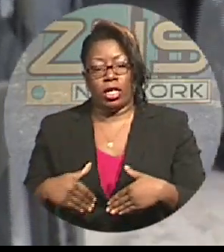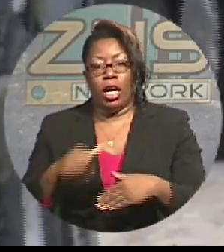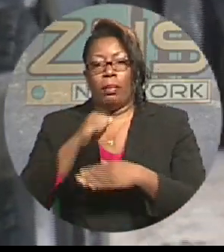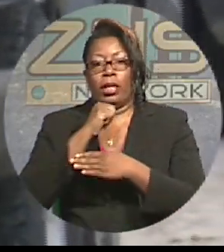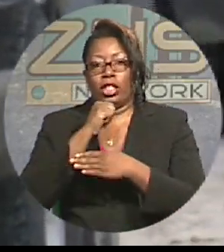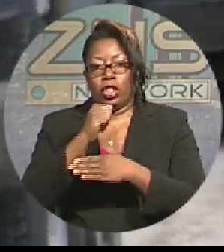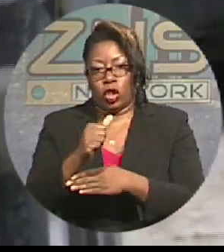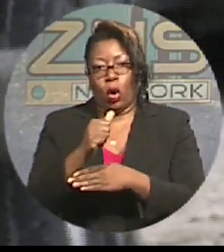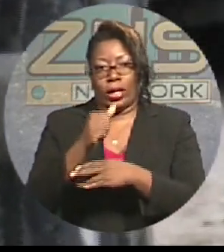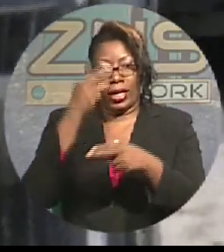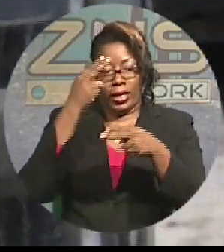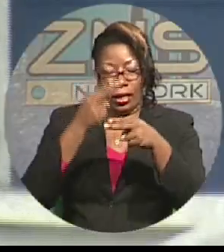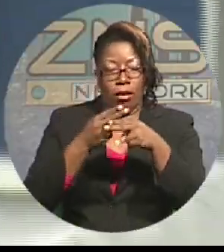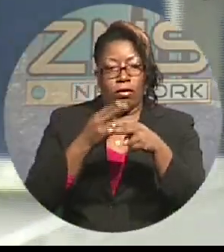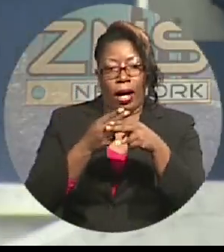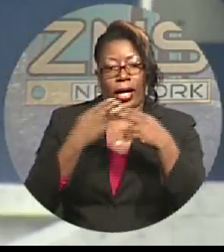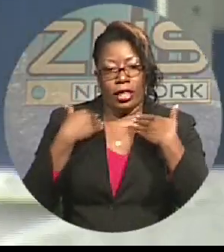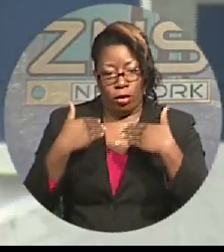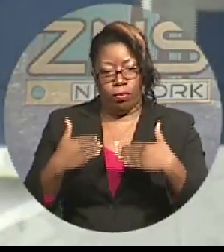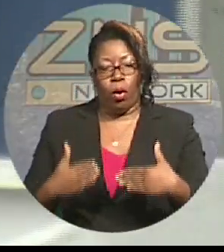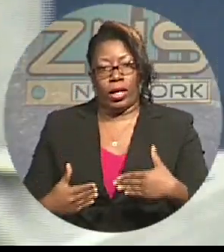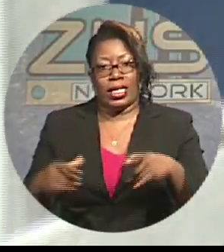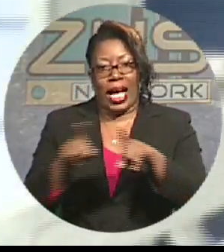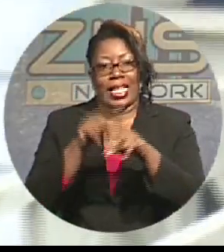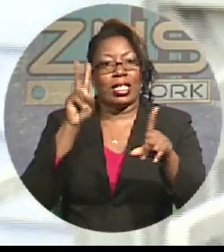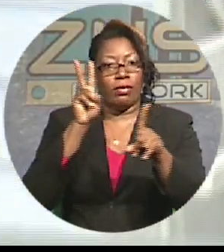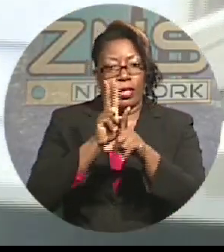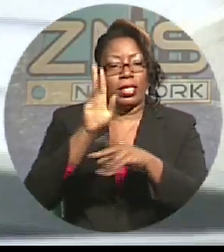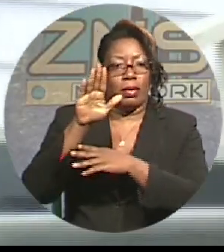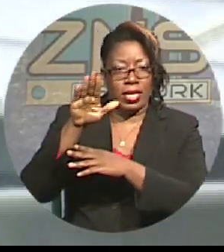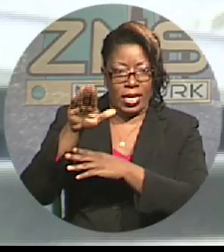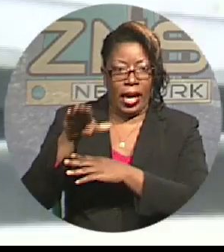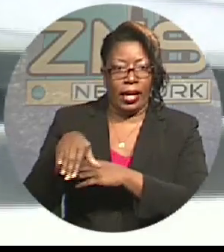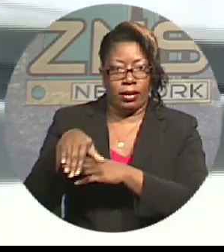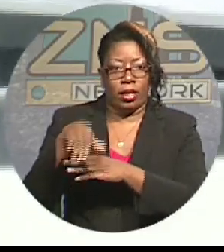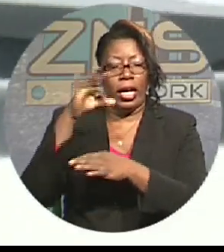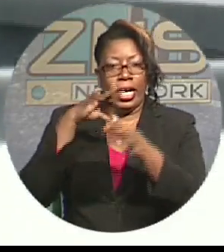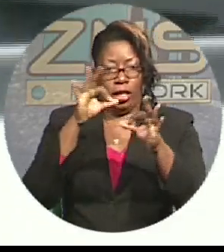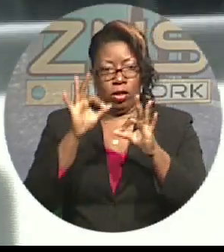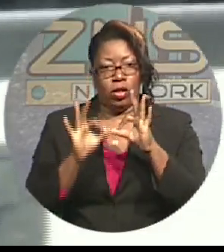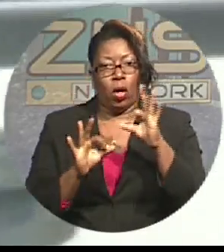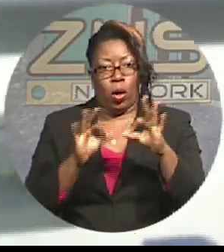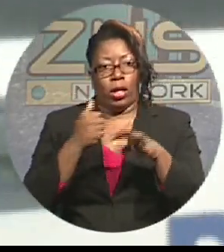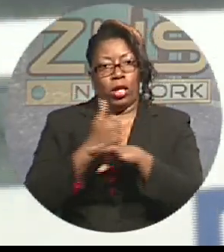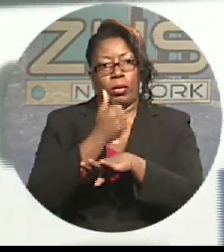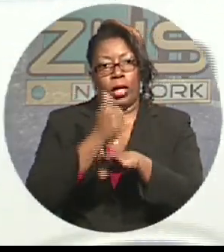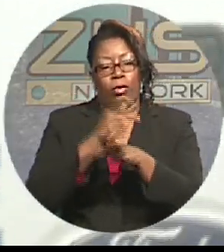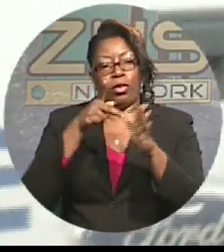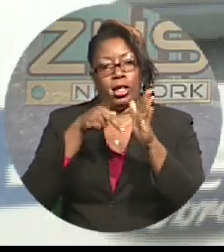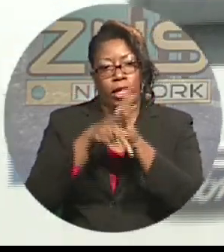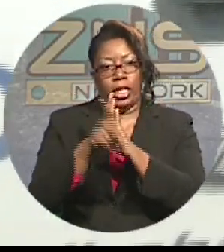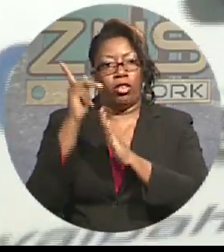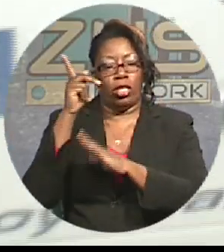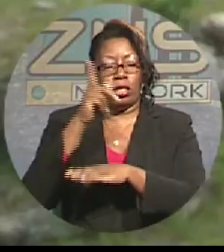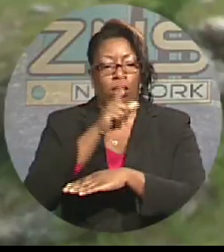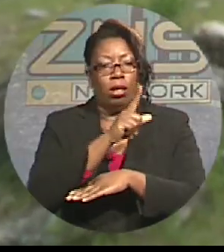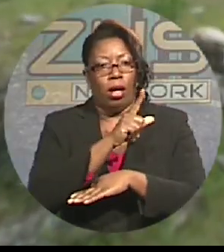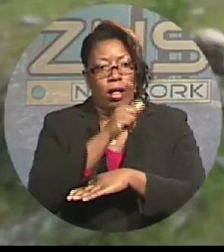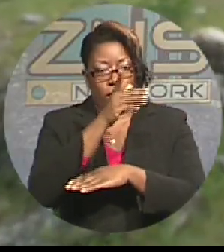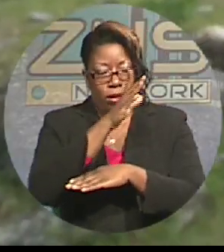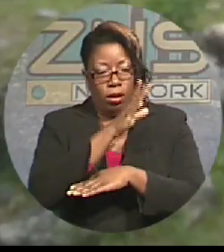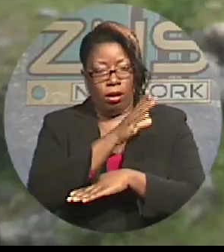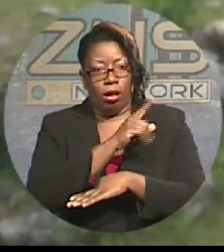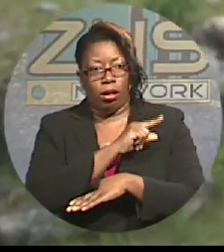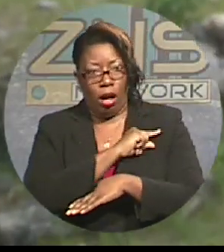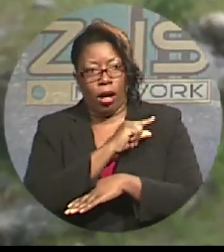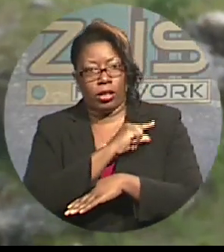officially identified as the victims. In court, the defendants were charged with killing Shane Gardner and Trishka Brennan between Sunday,